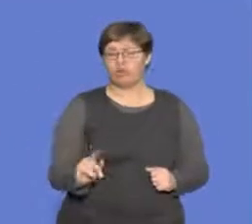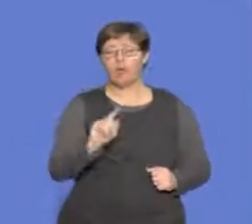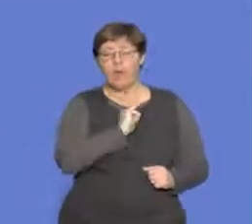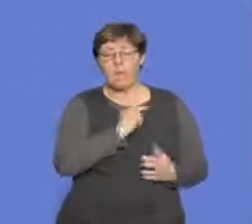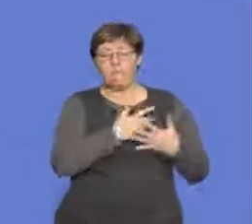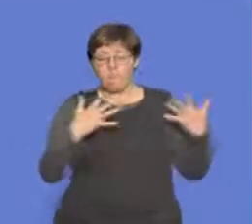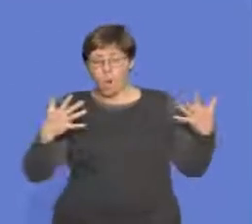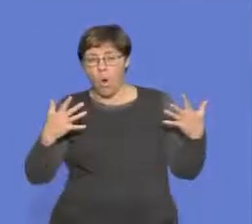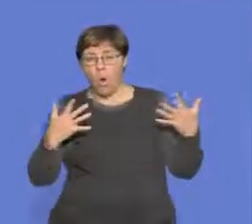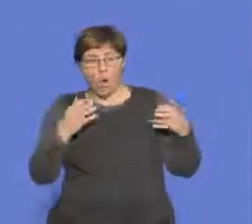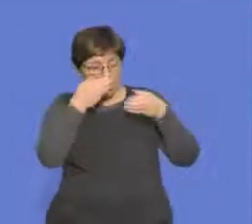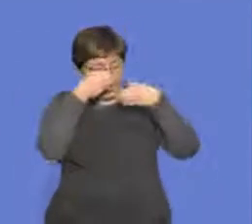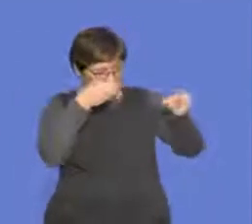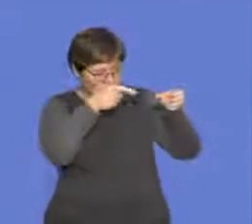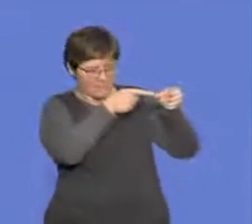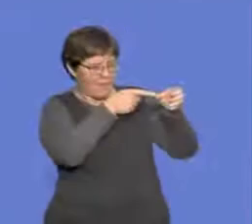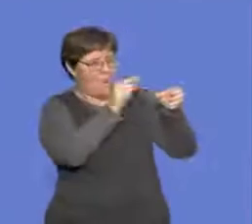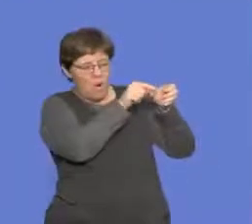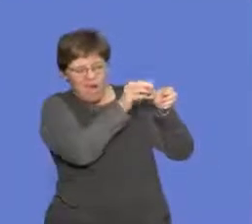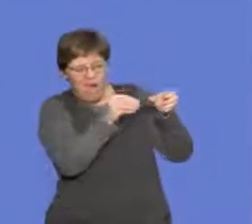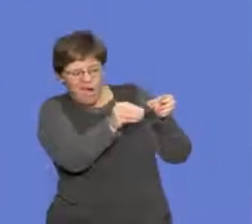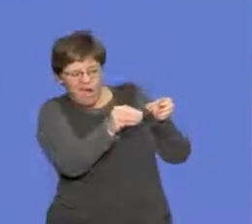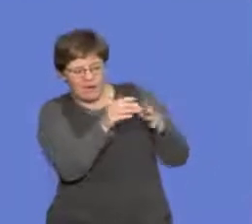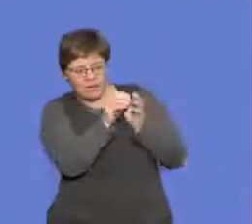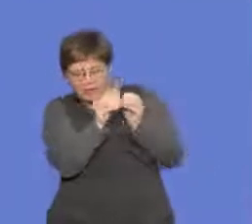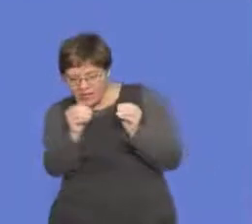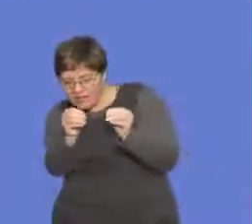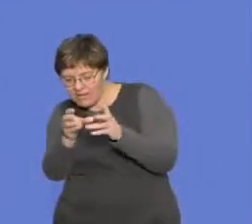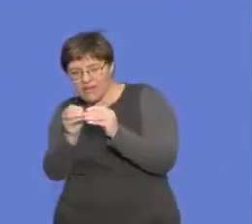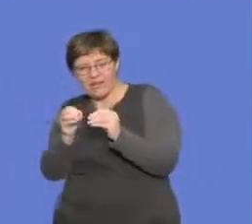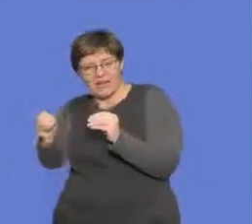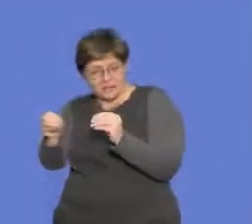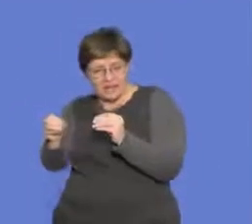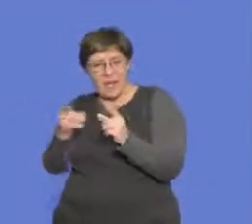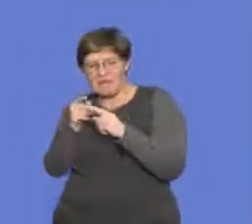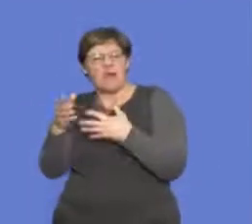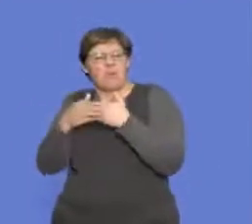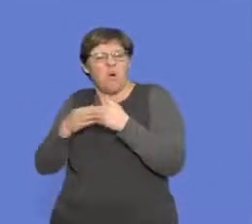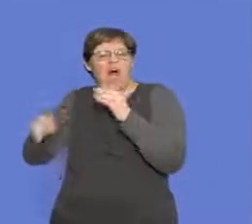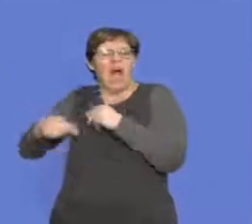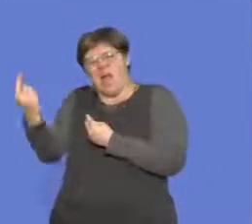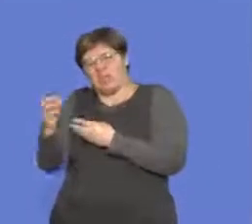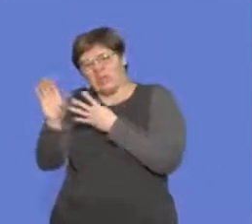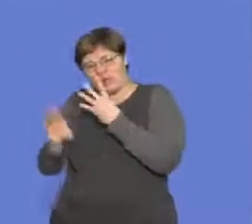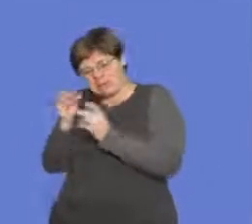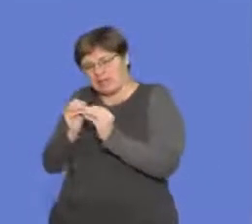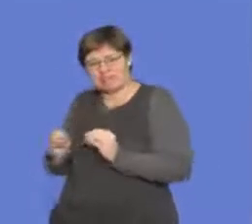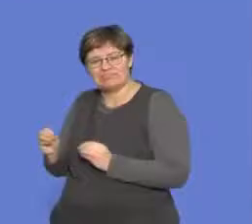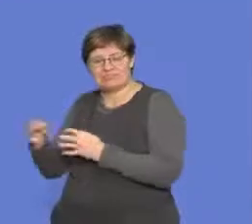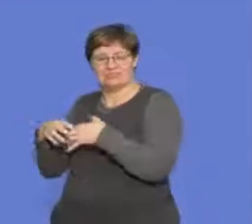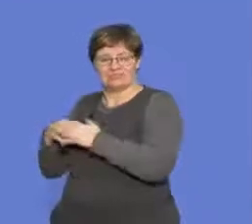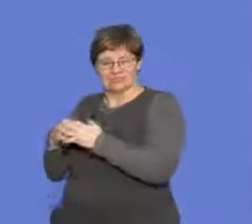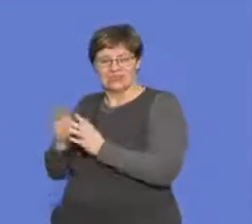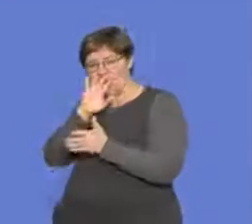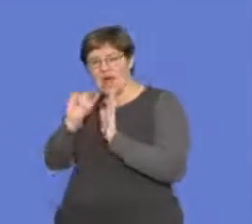more refined way in which we place organisms. And that's naturally bound to happen as we start seeing the ability to